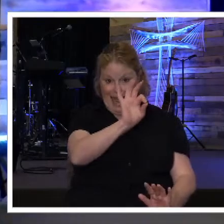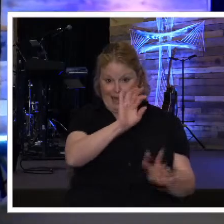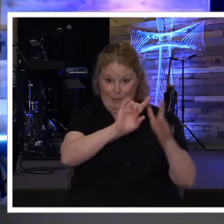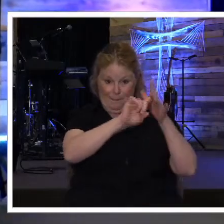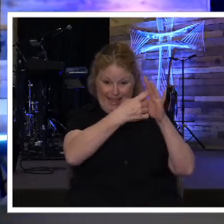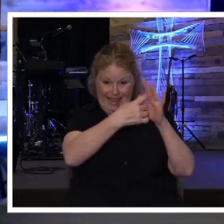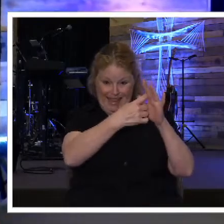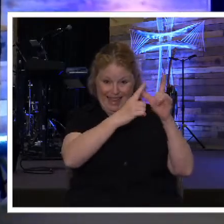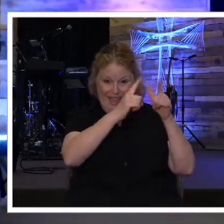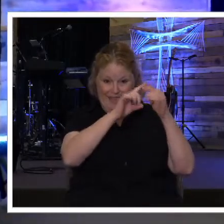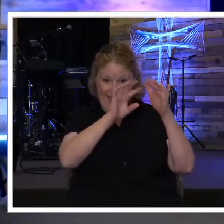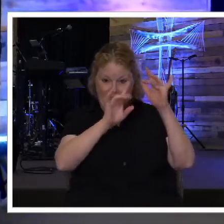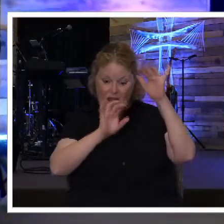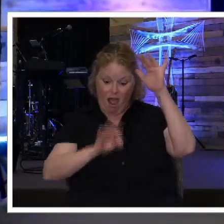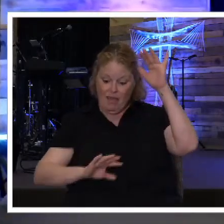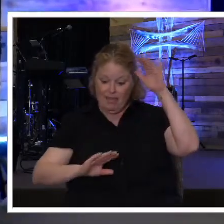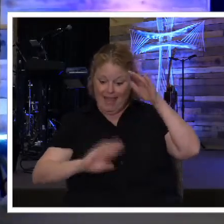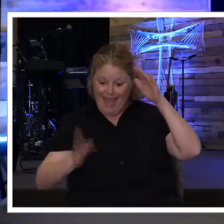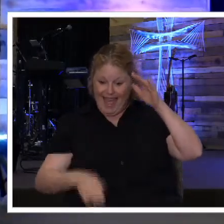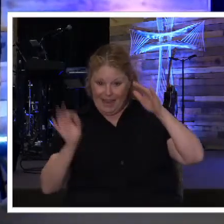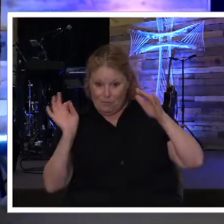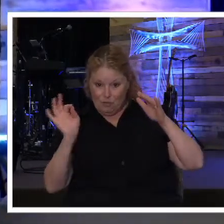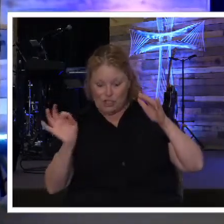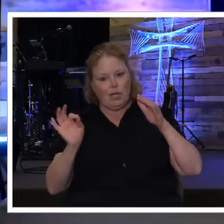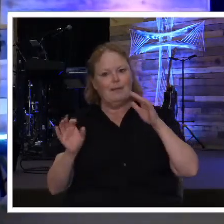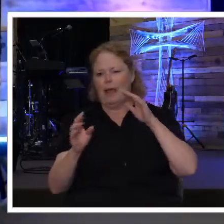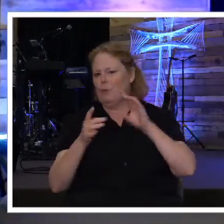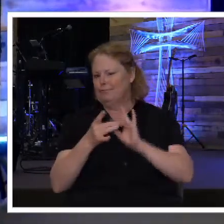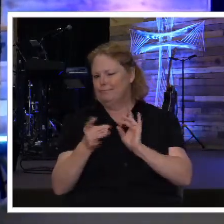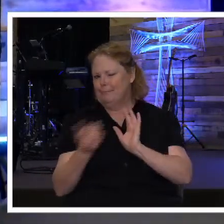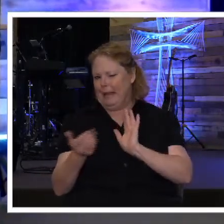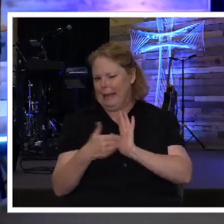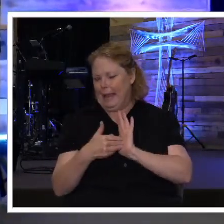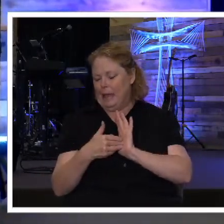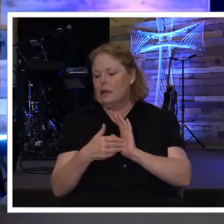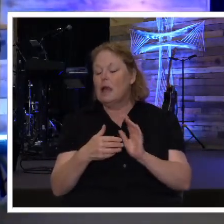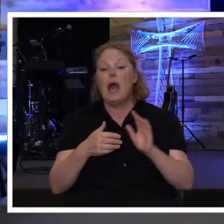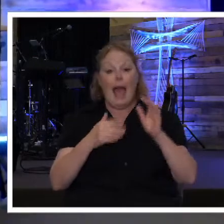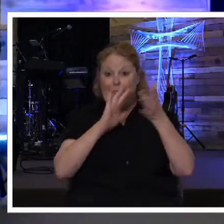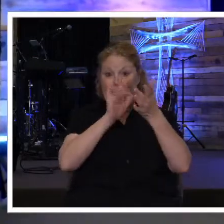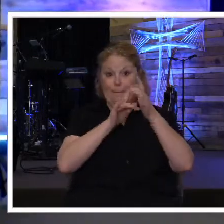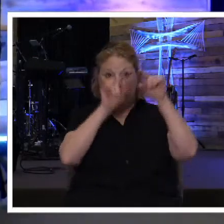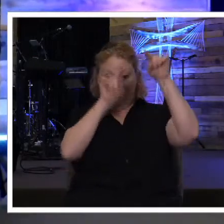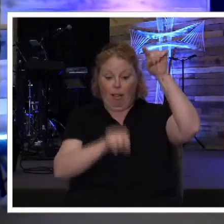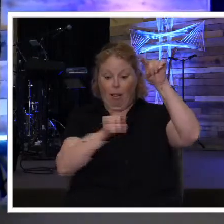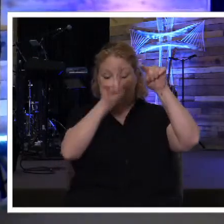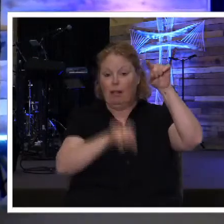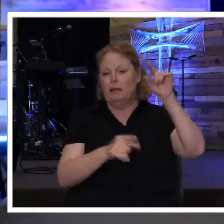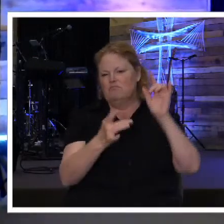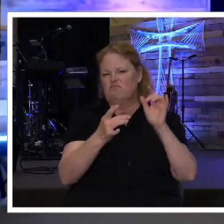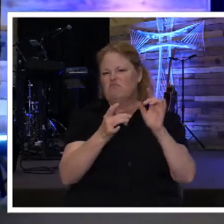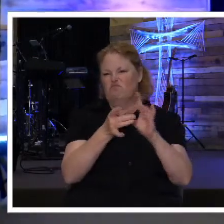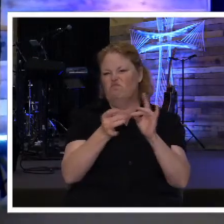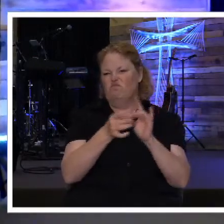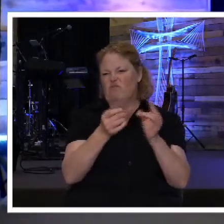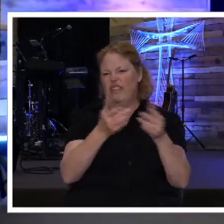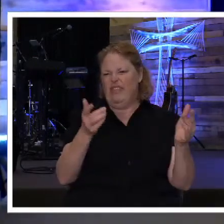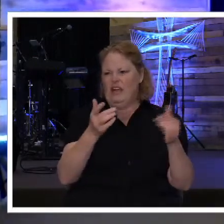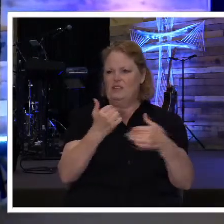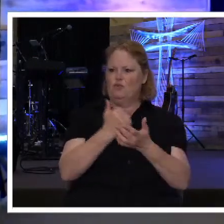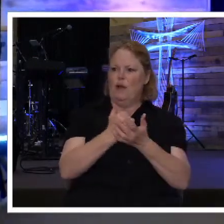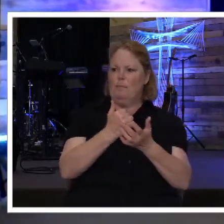bring it back up at the end of the message. And in between, we're going to talk about some things in Scripture that I believe will lead us to have a